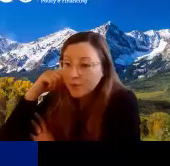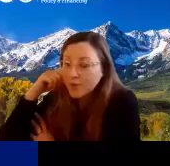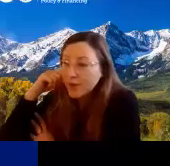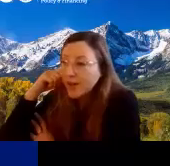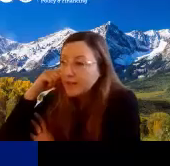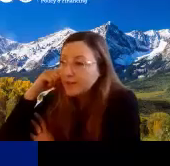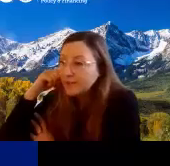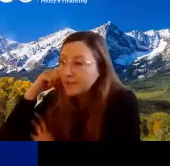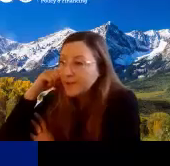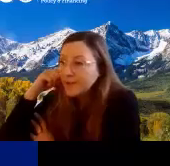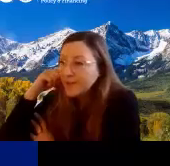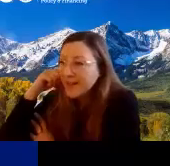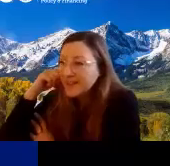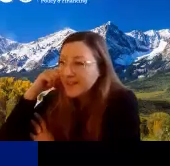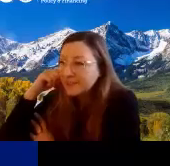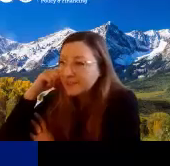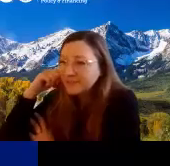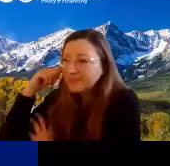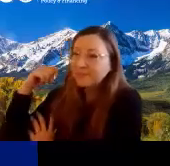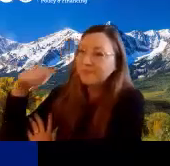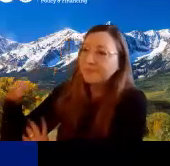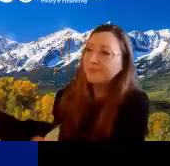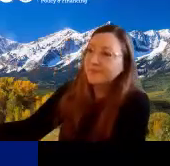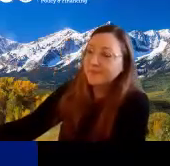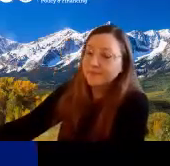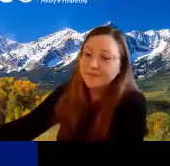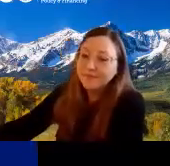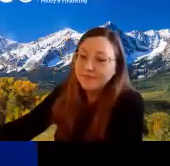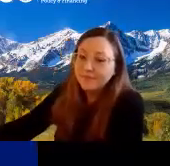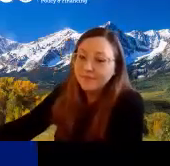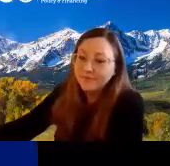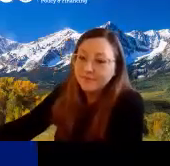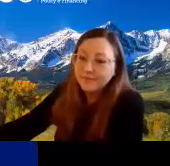please don't be shy. Feel free to ask them.